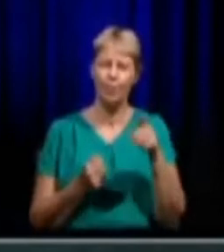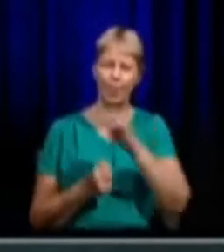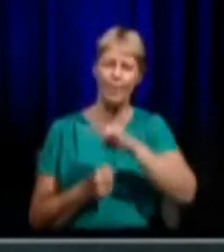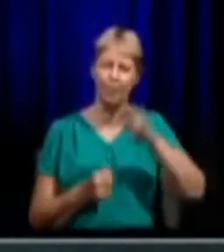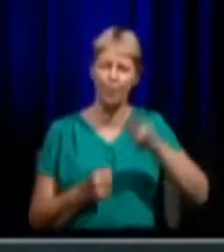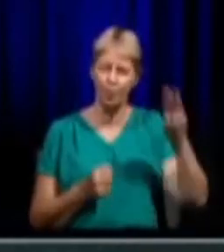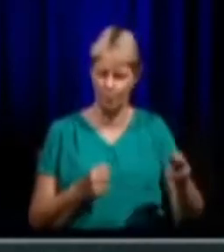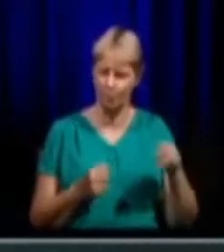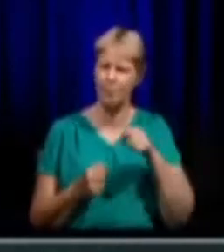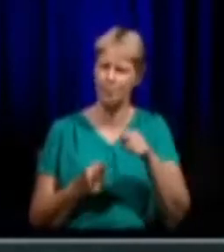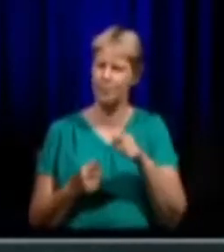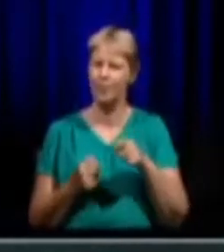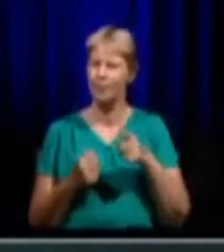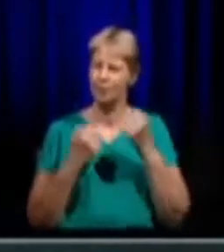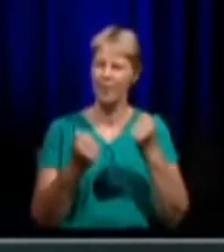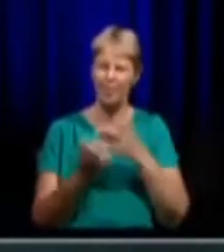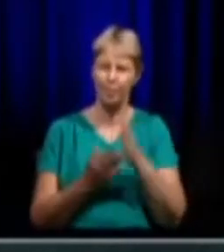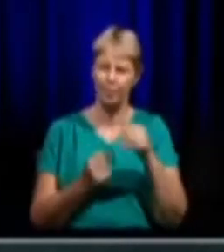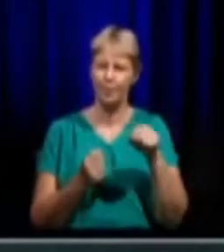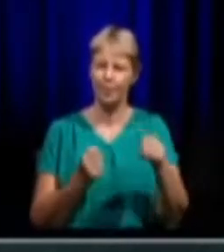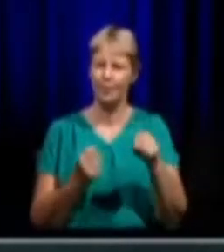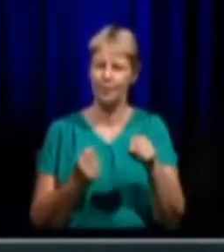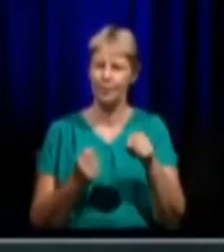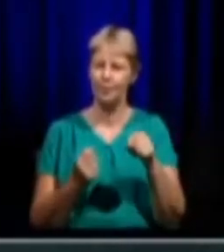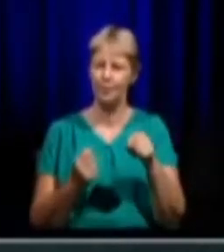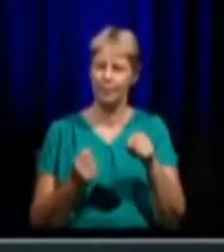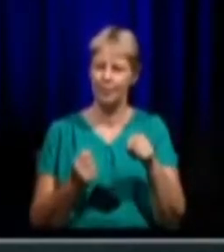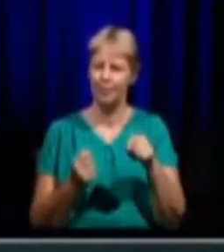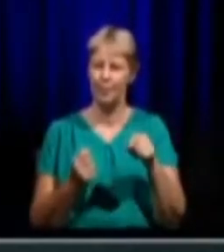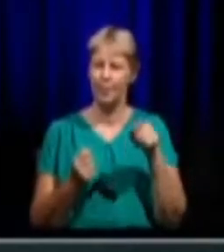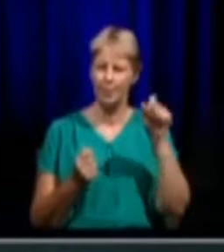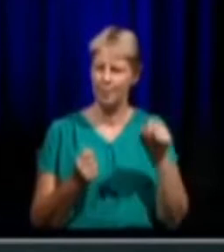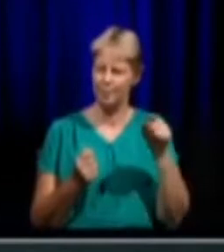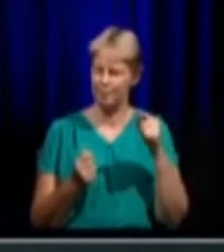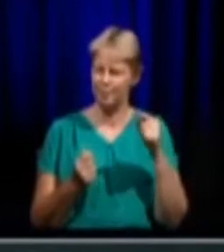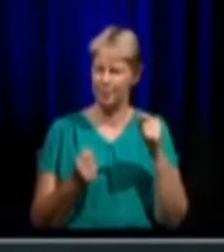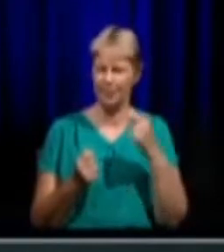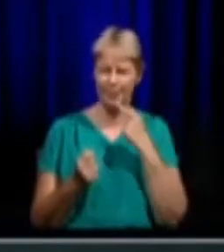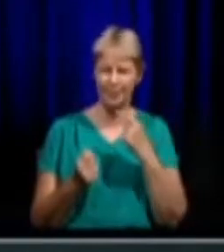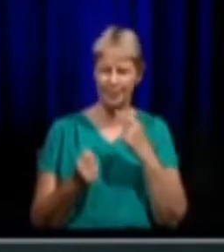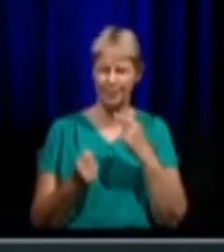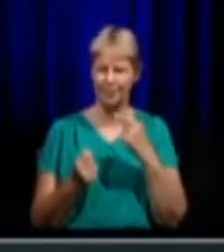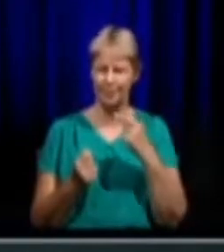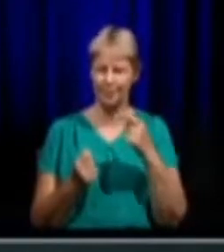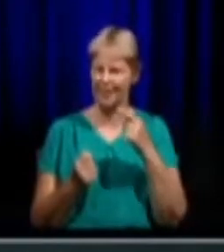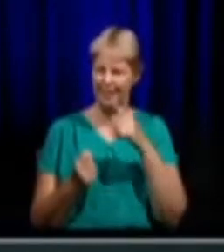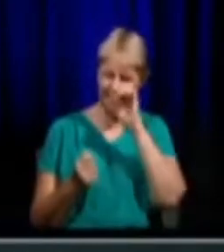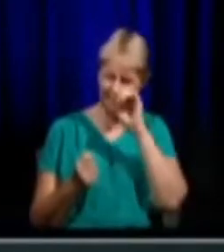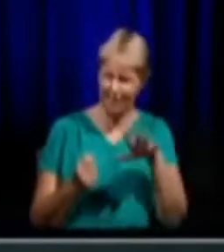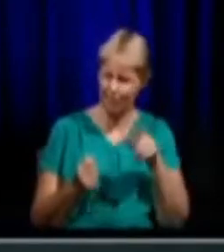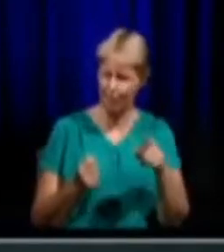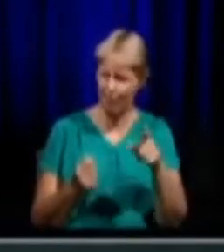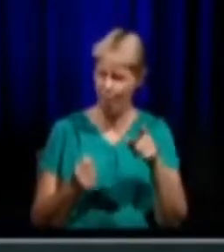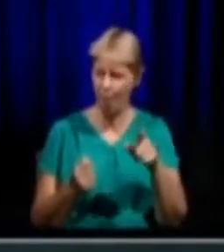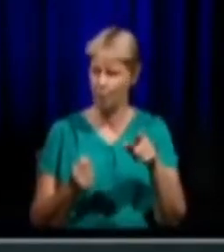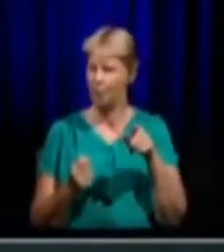and then he went, 10-year-old me would have thought this was like the unbelievable, blows my mind. We